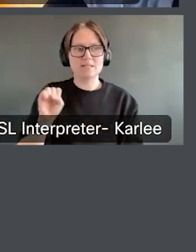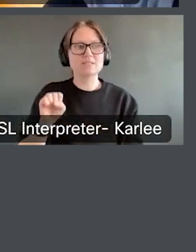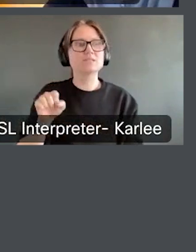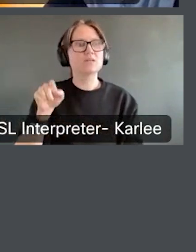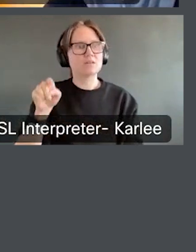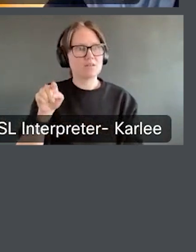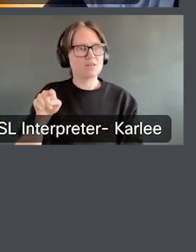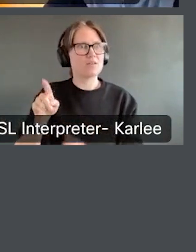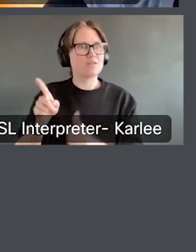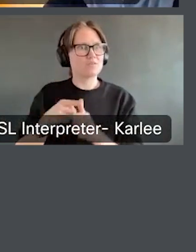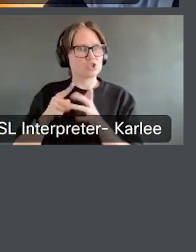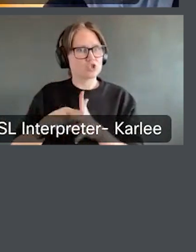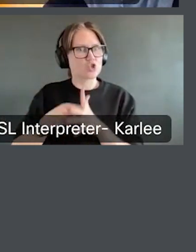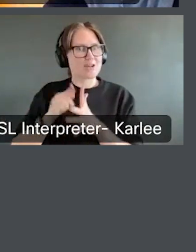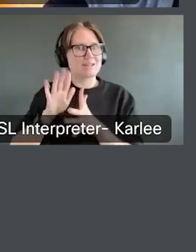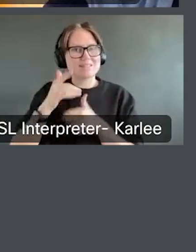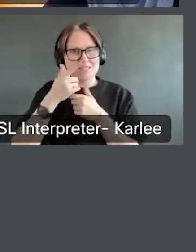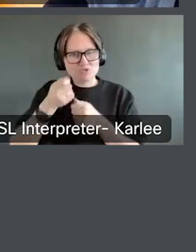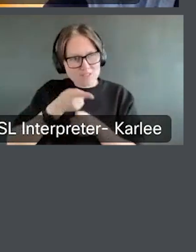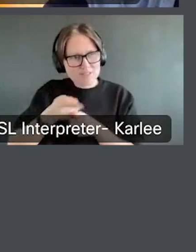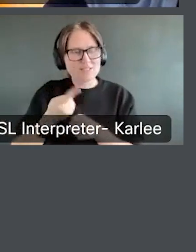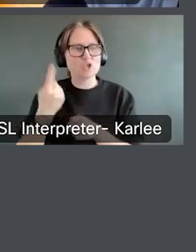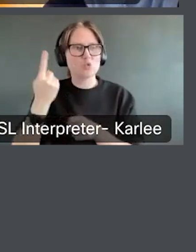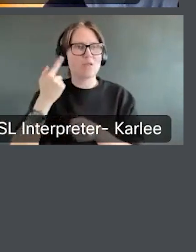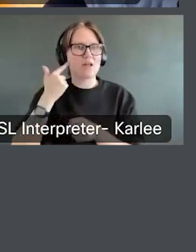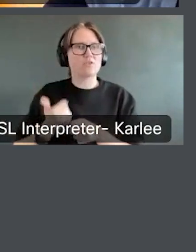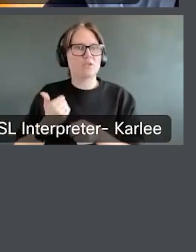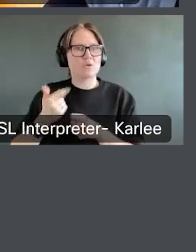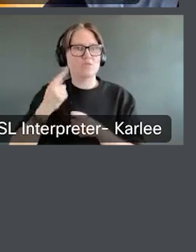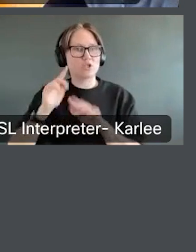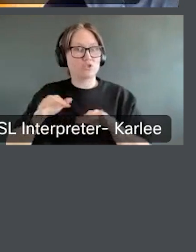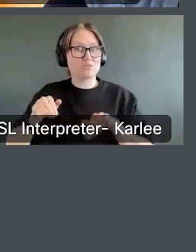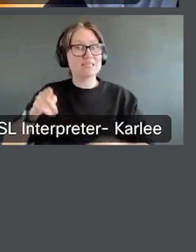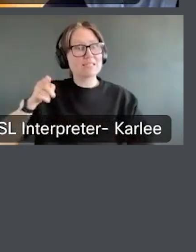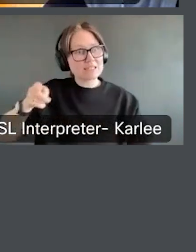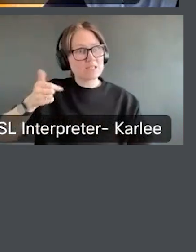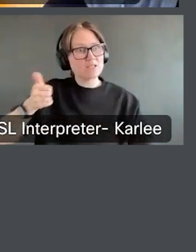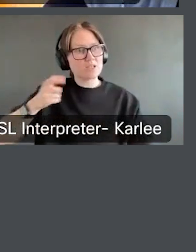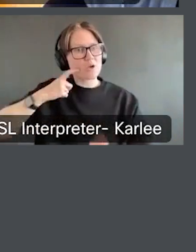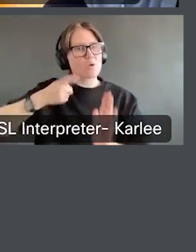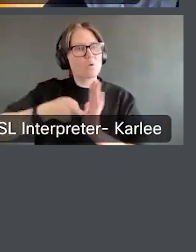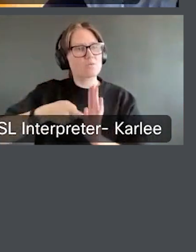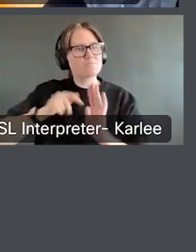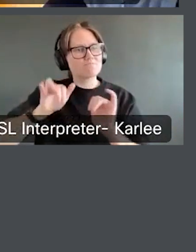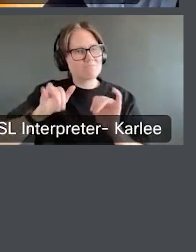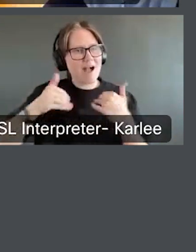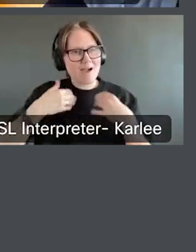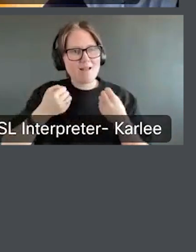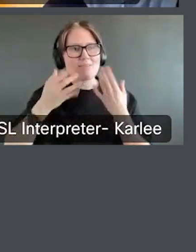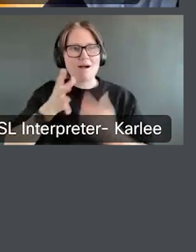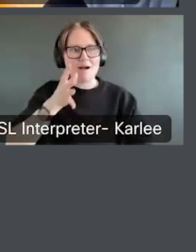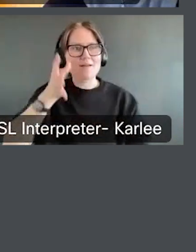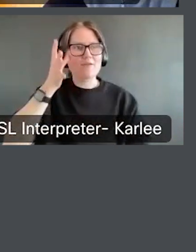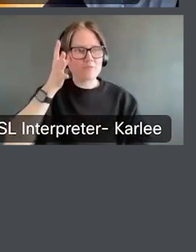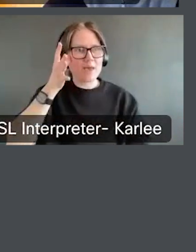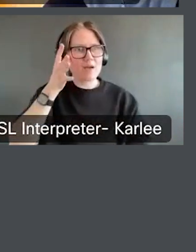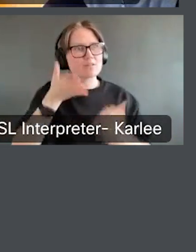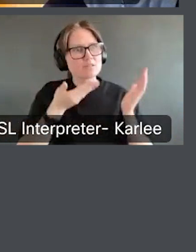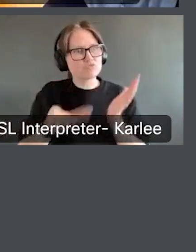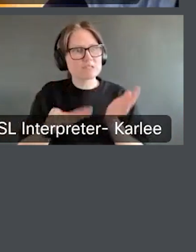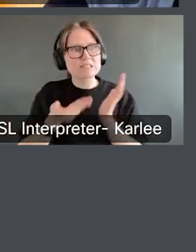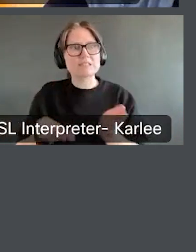loss in children. That he noticed that there were a lot of parents bringing their children into our